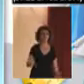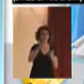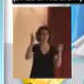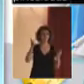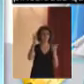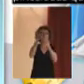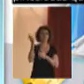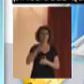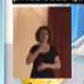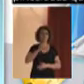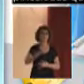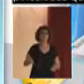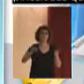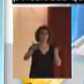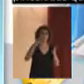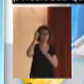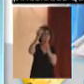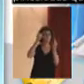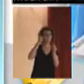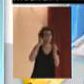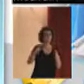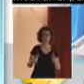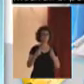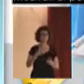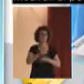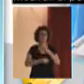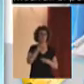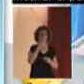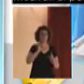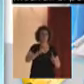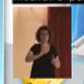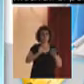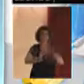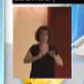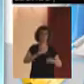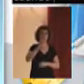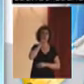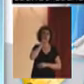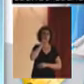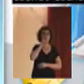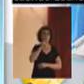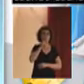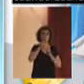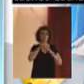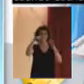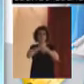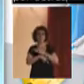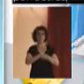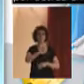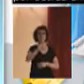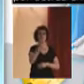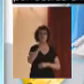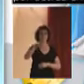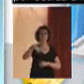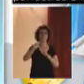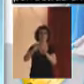just want to give you some general information so that you get a general idea of what we're doing when we write on Twitter